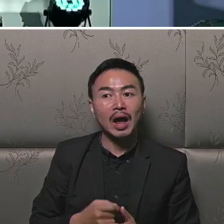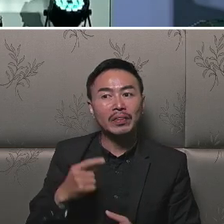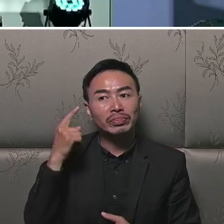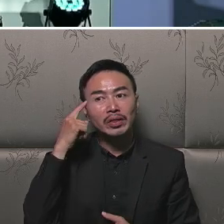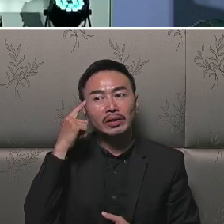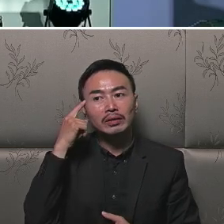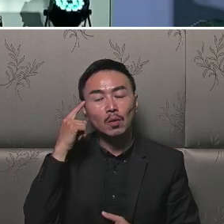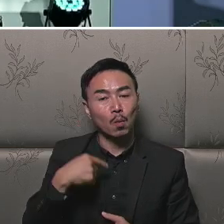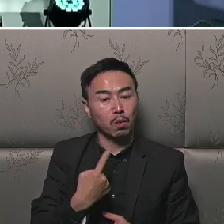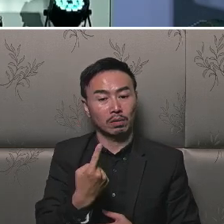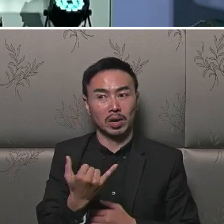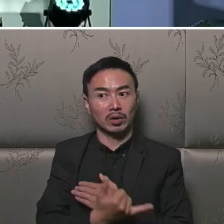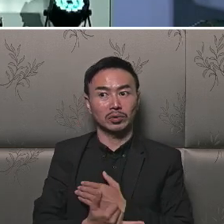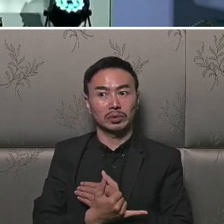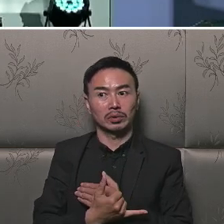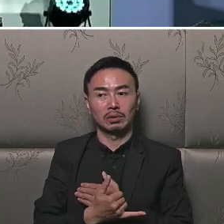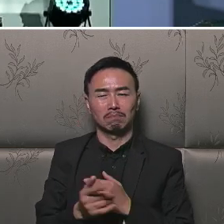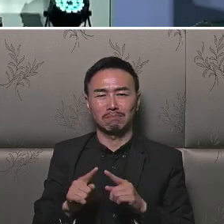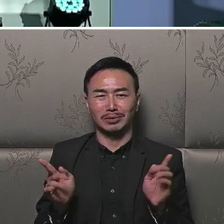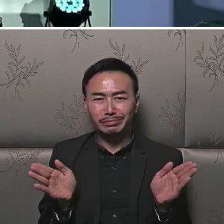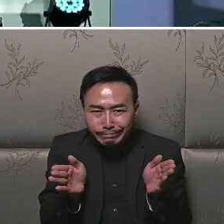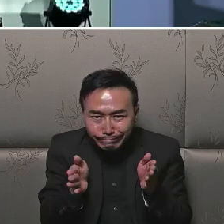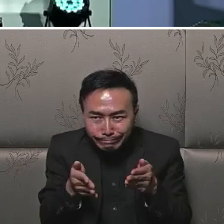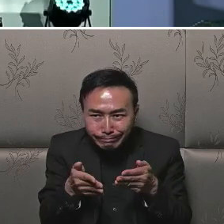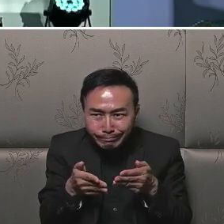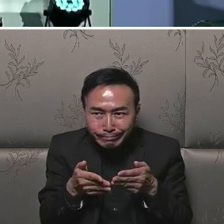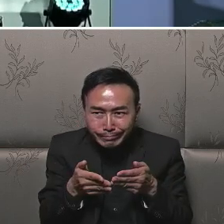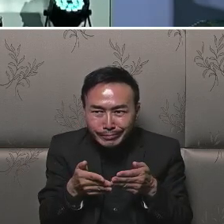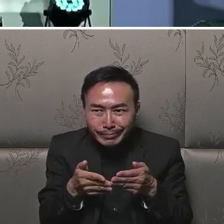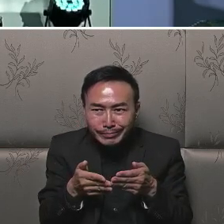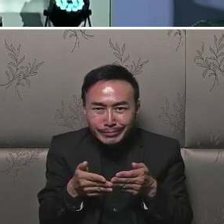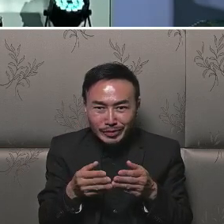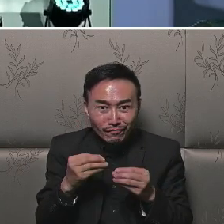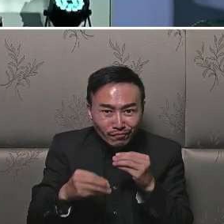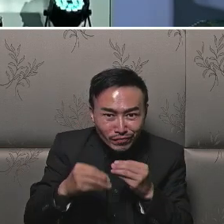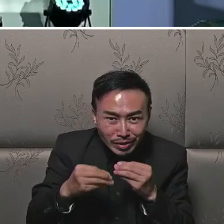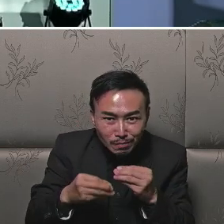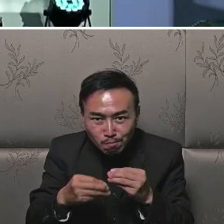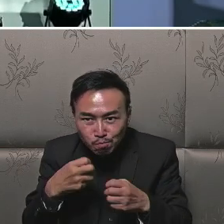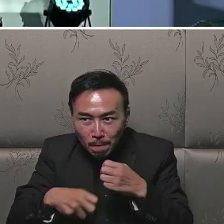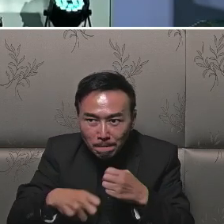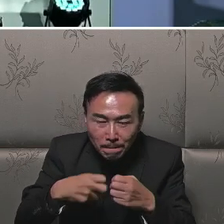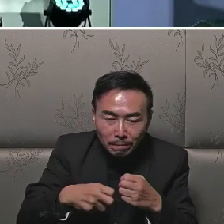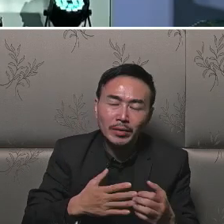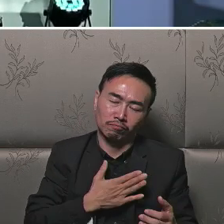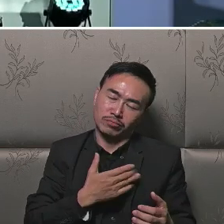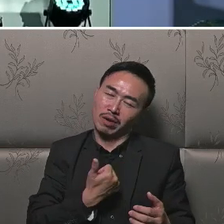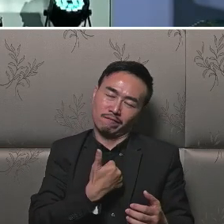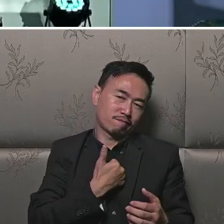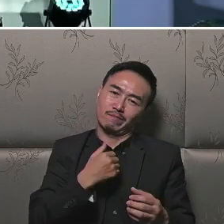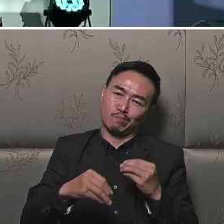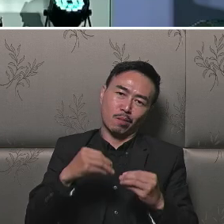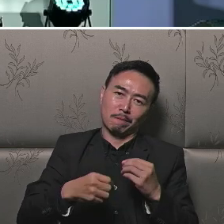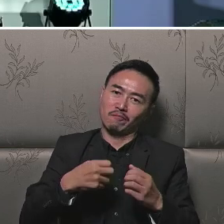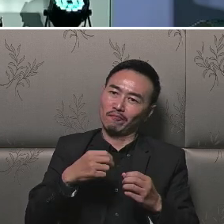to balance, because it's very hard to take people from outside and try and prioritize them when your own